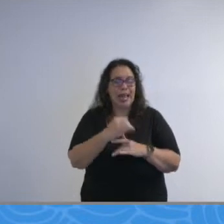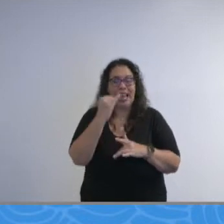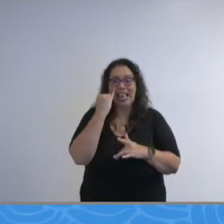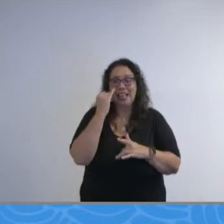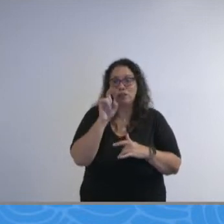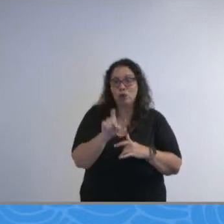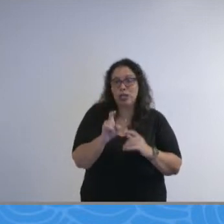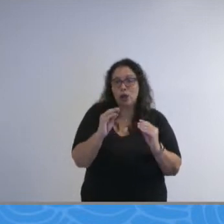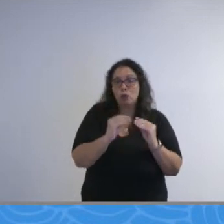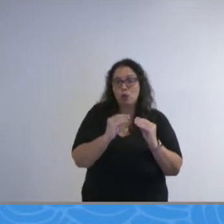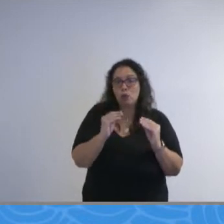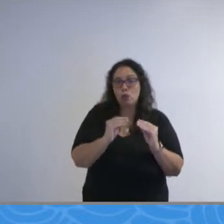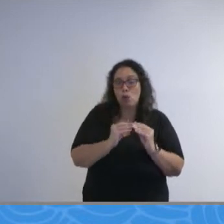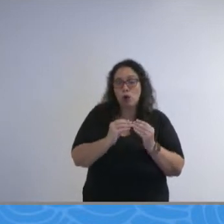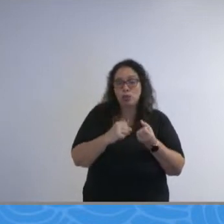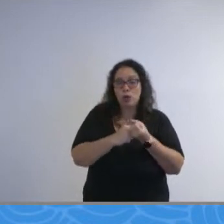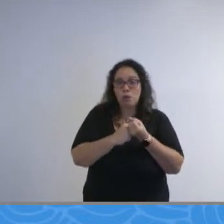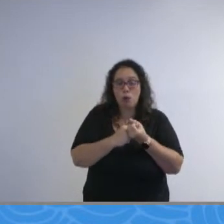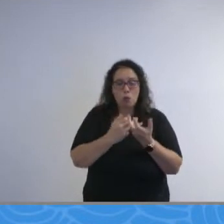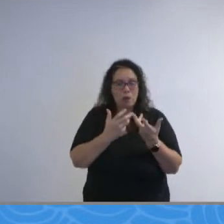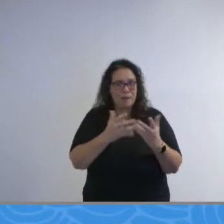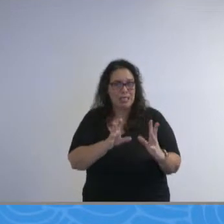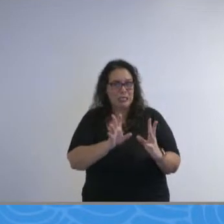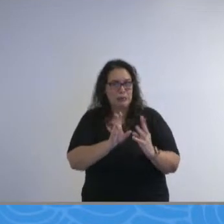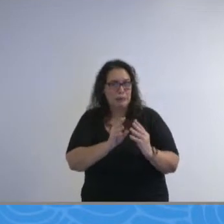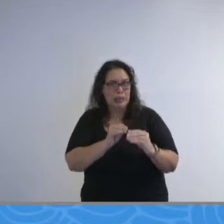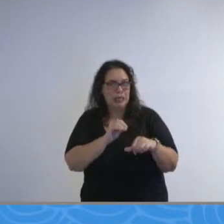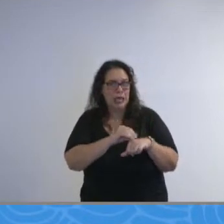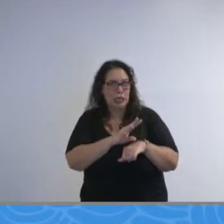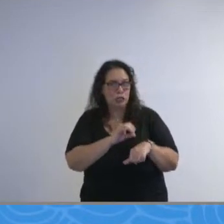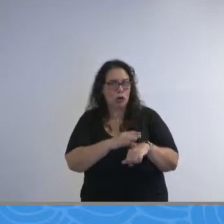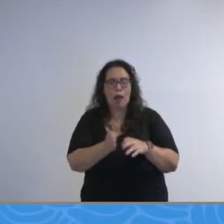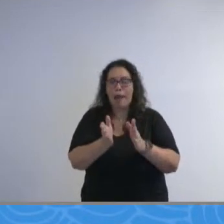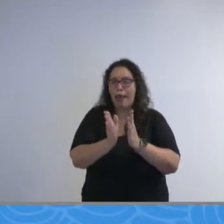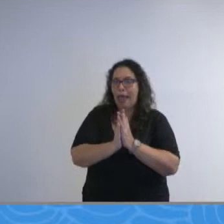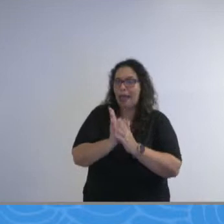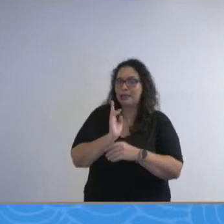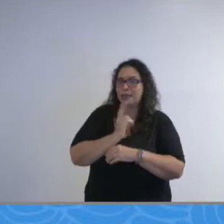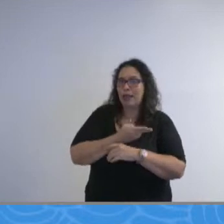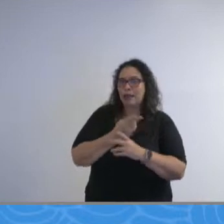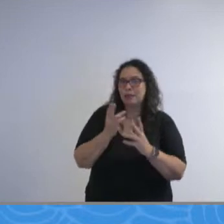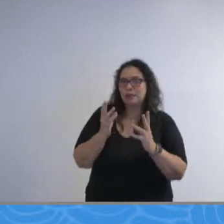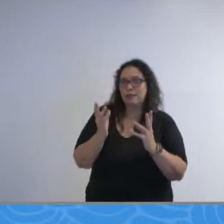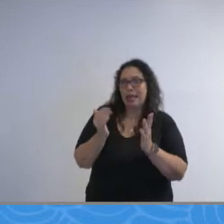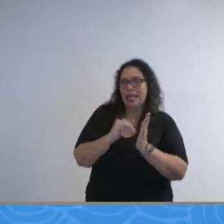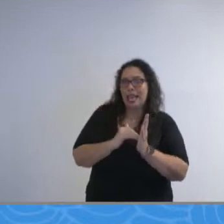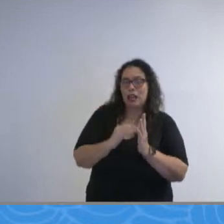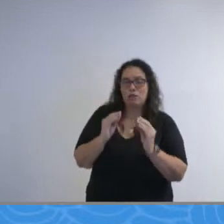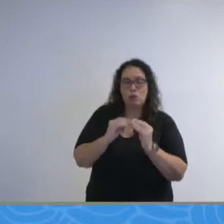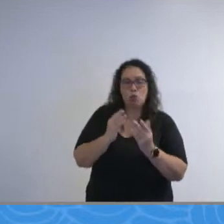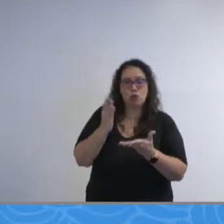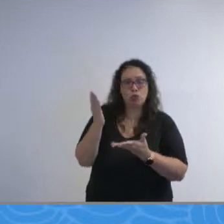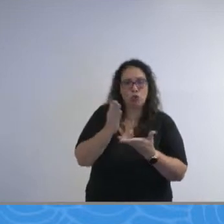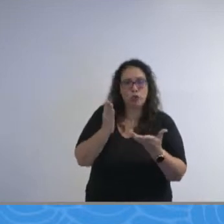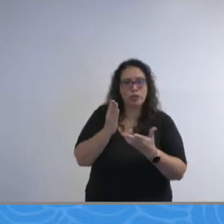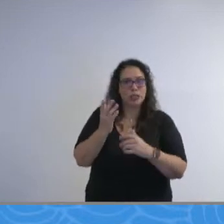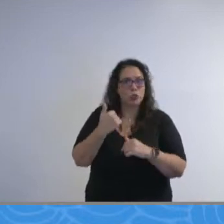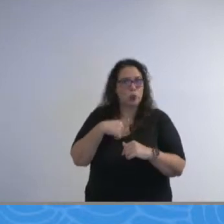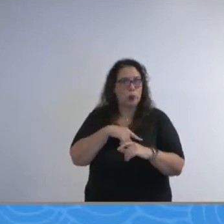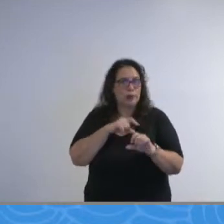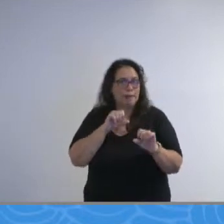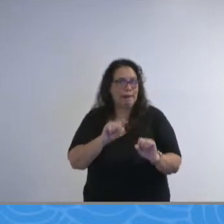support after the consult, you can ask us again to offer more services. That way we can